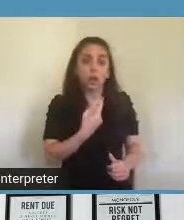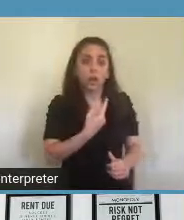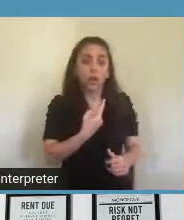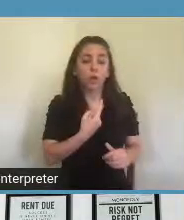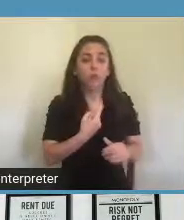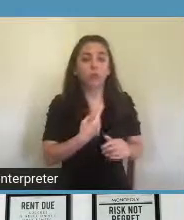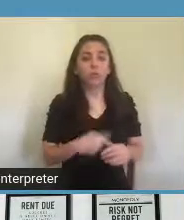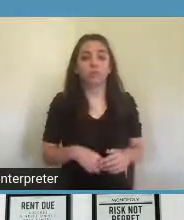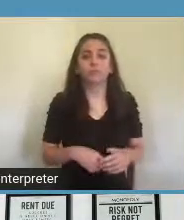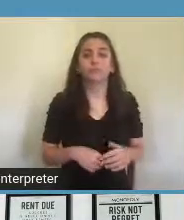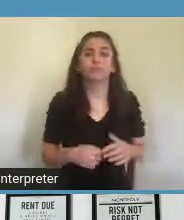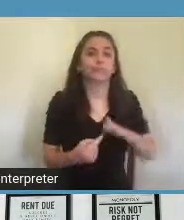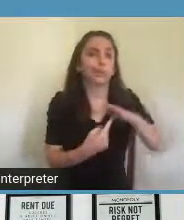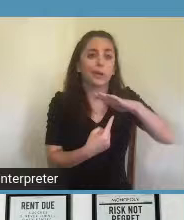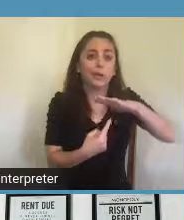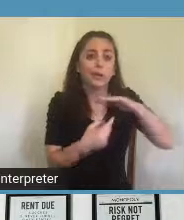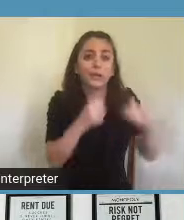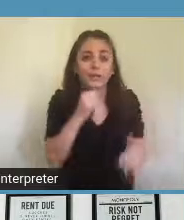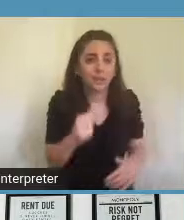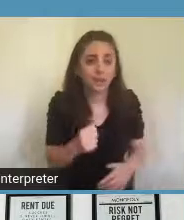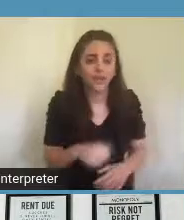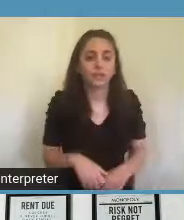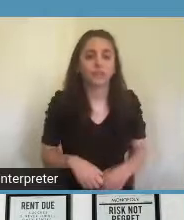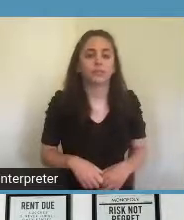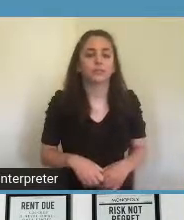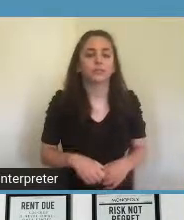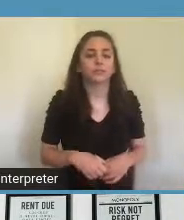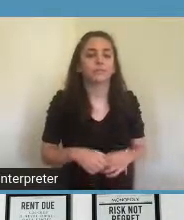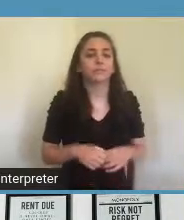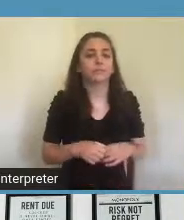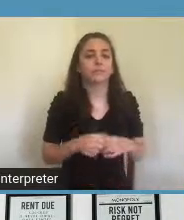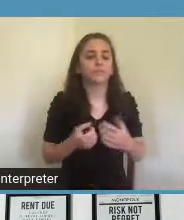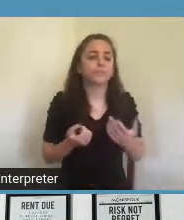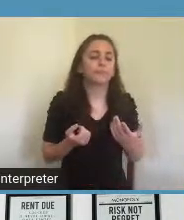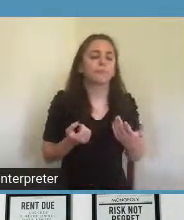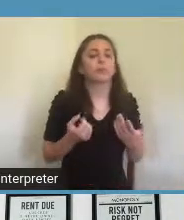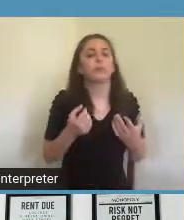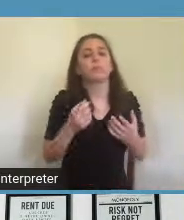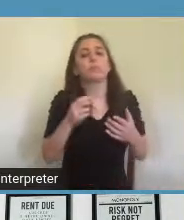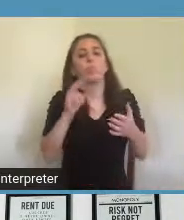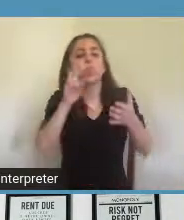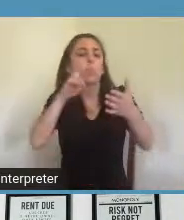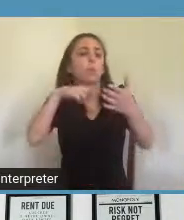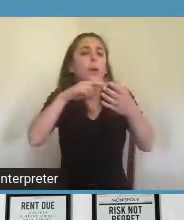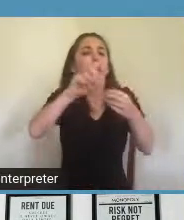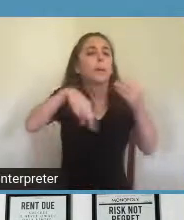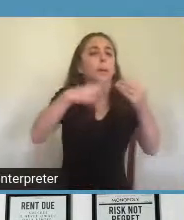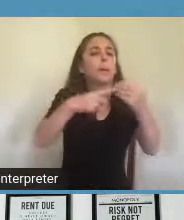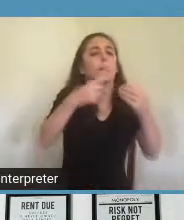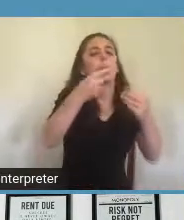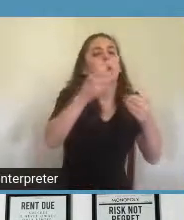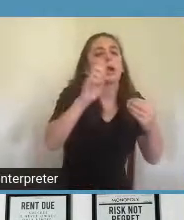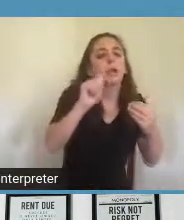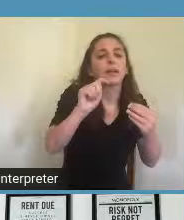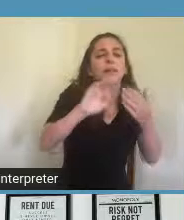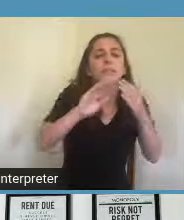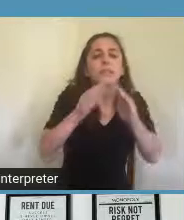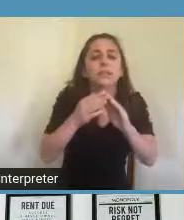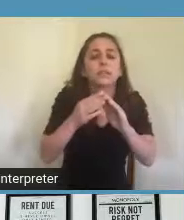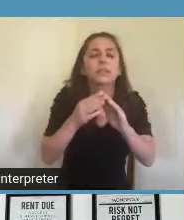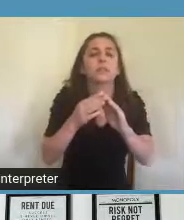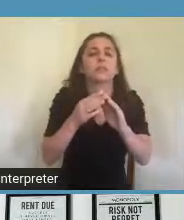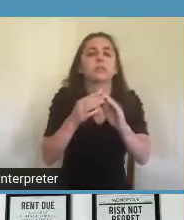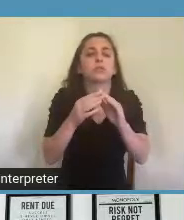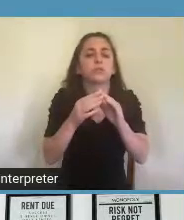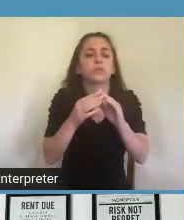isolated. When reading into the description about Get Cities, it seemed like it was targeted sort of towards individuals that were already